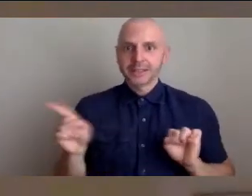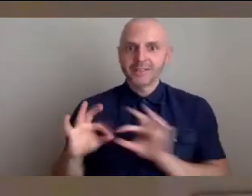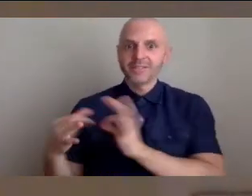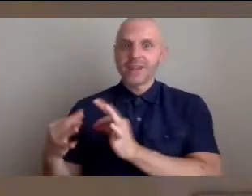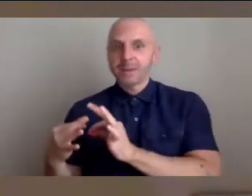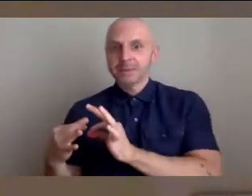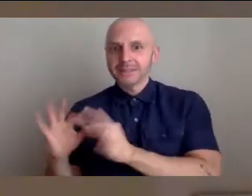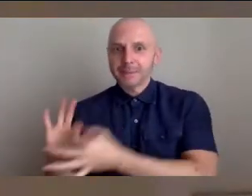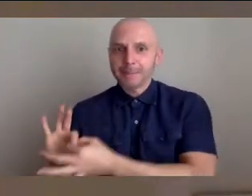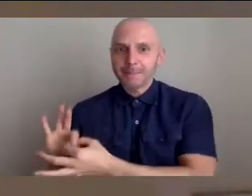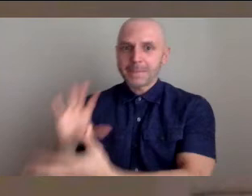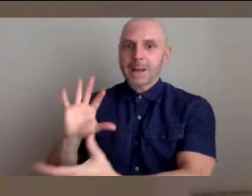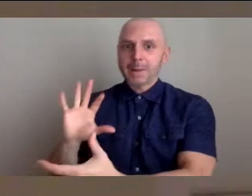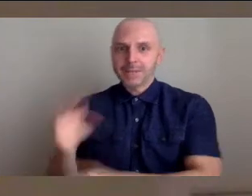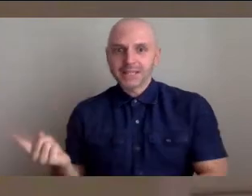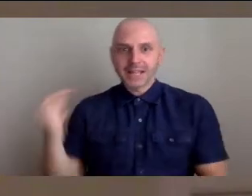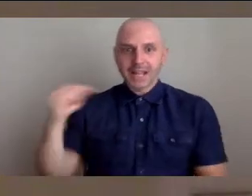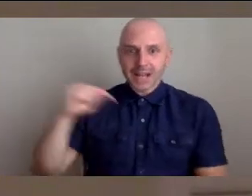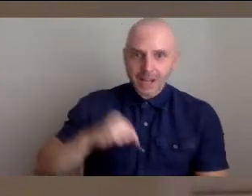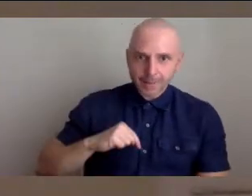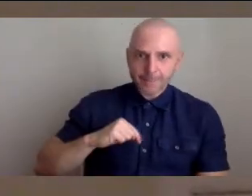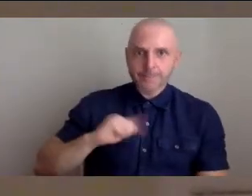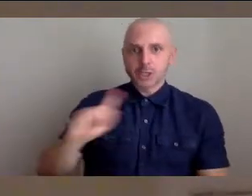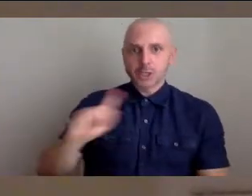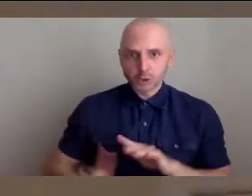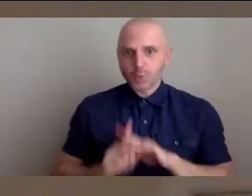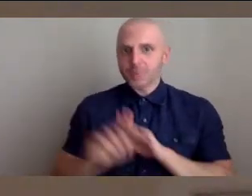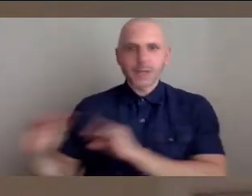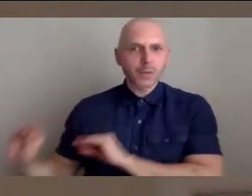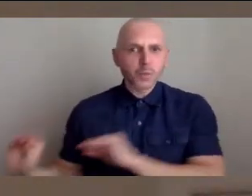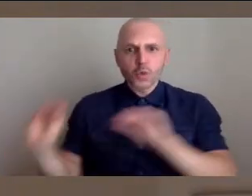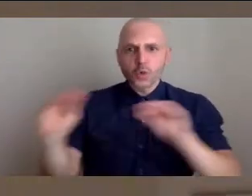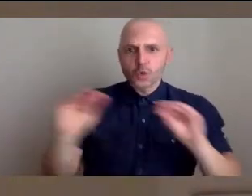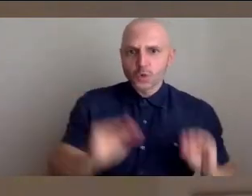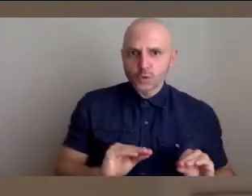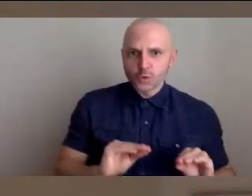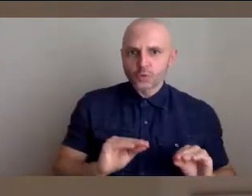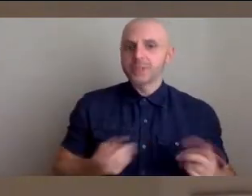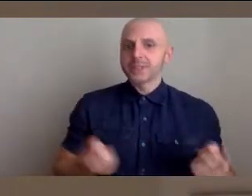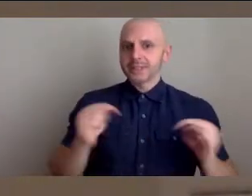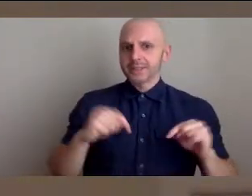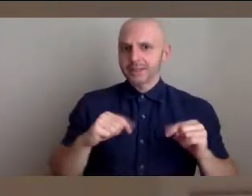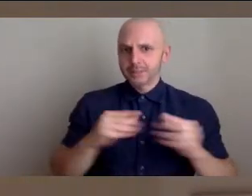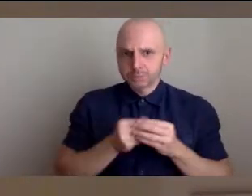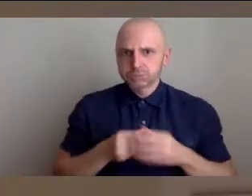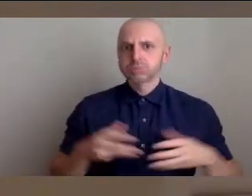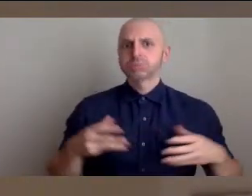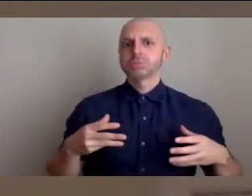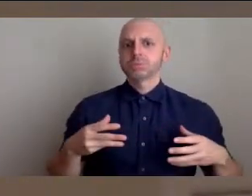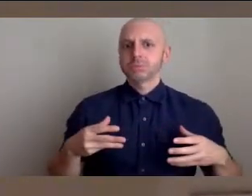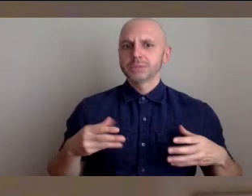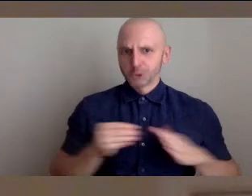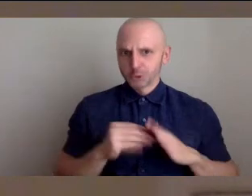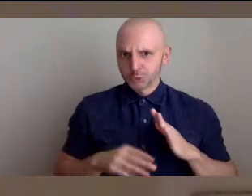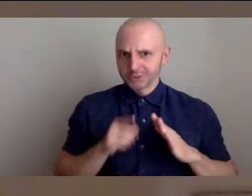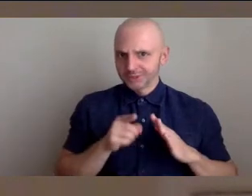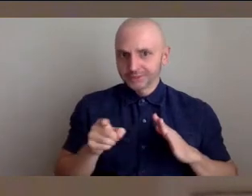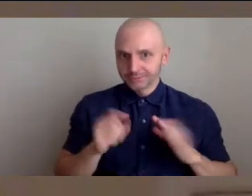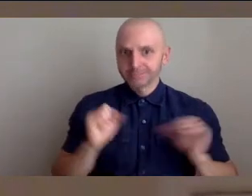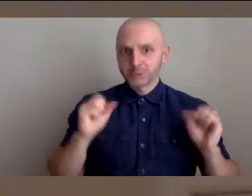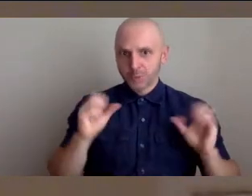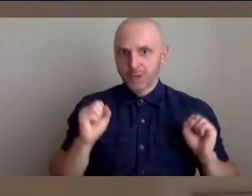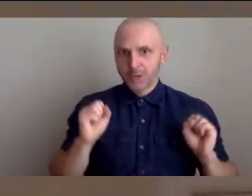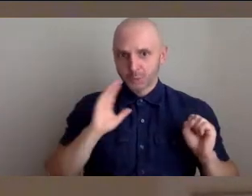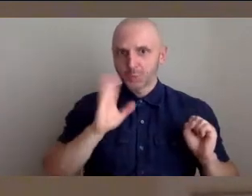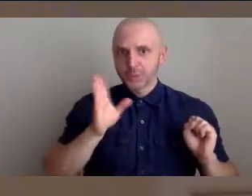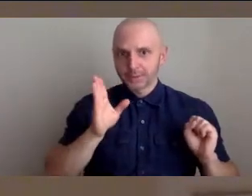have shown up like you wouldn't believe. There are a record number of new clubs this year, and existing clubs being re-ratified. Our